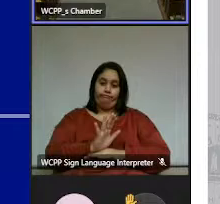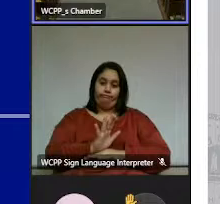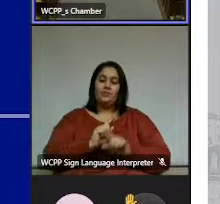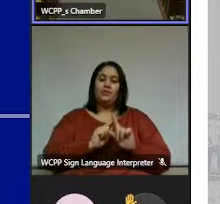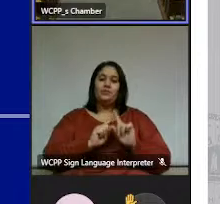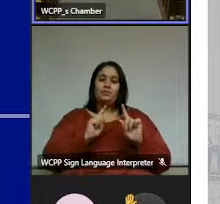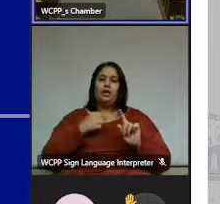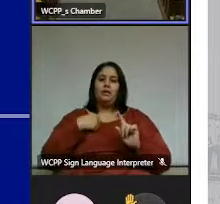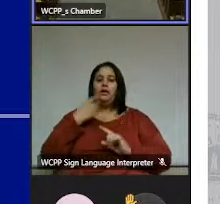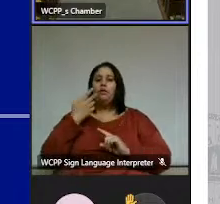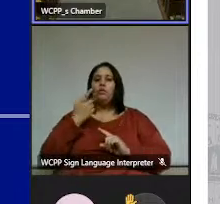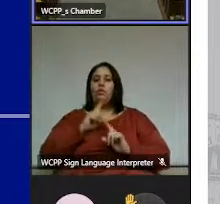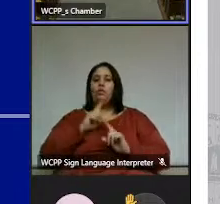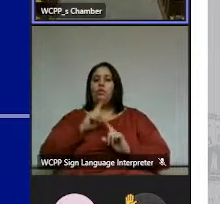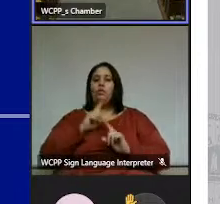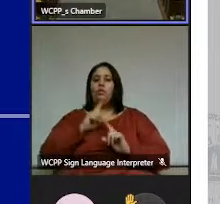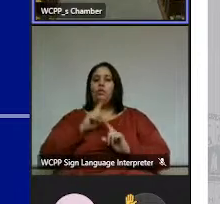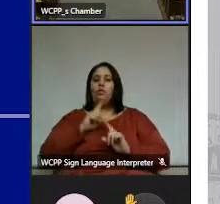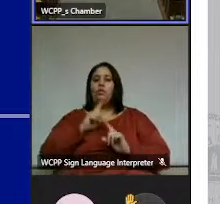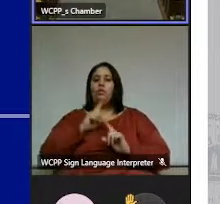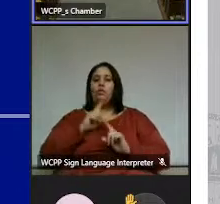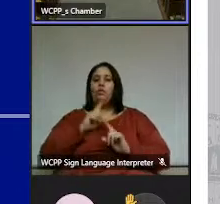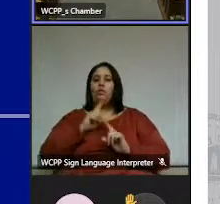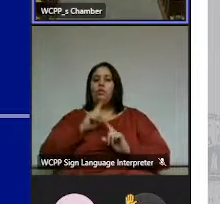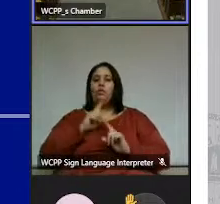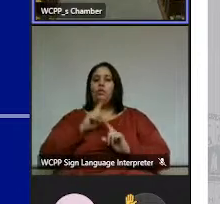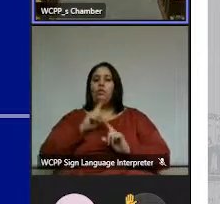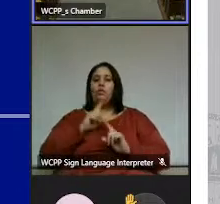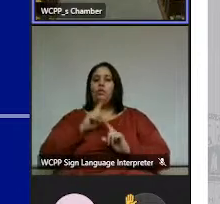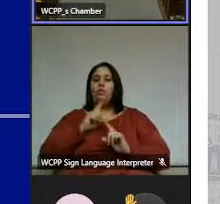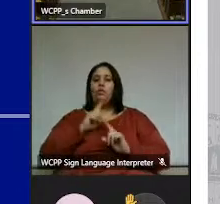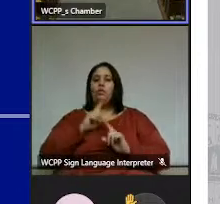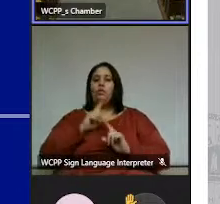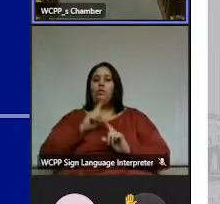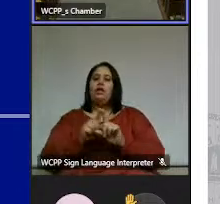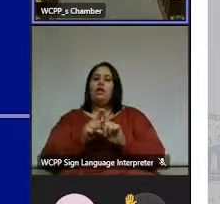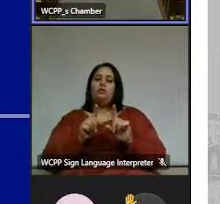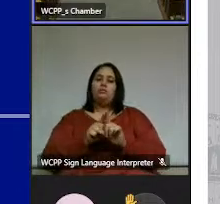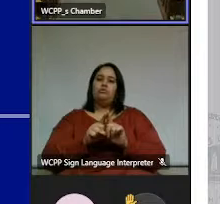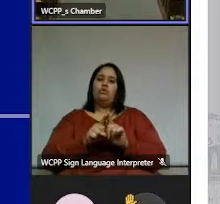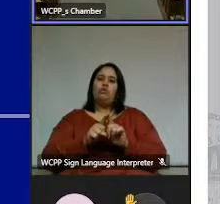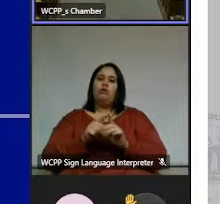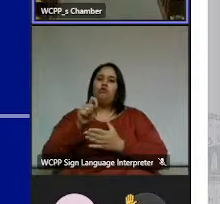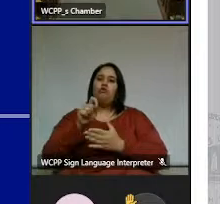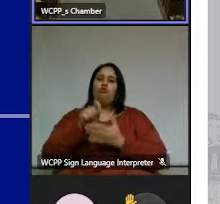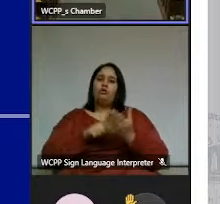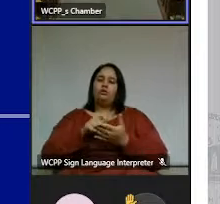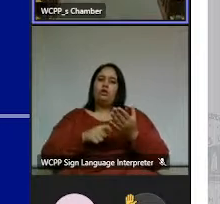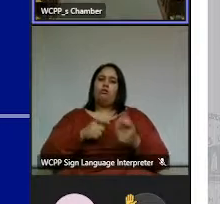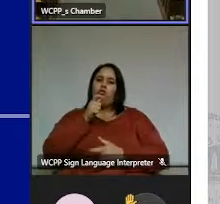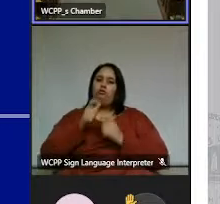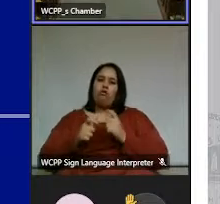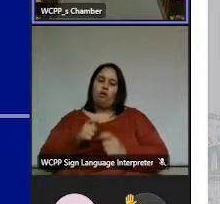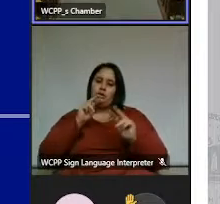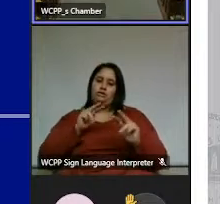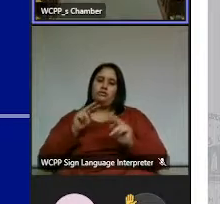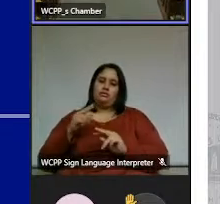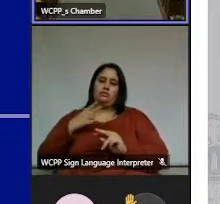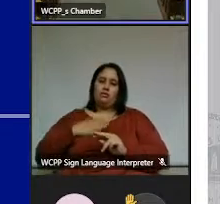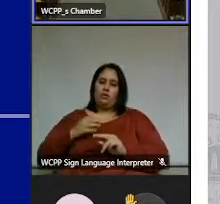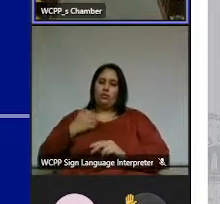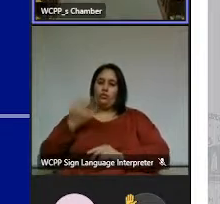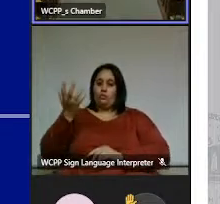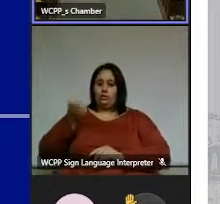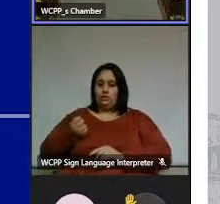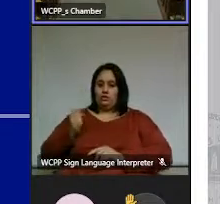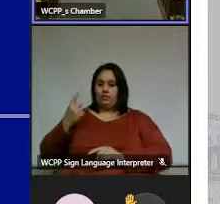also looking forward to obviously getting other presentations as well as the written input and comments. that we've received,